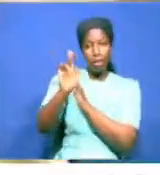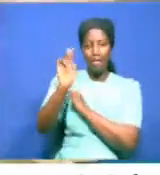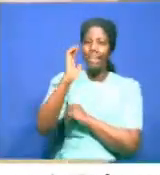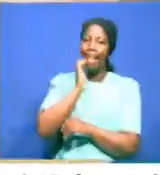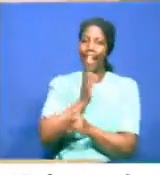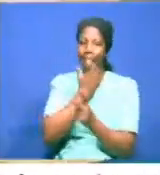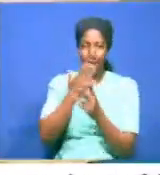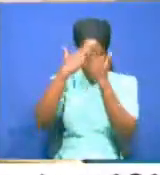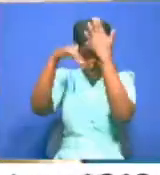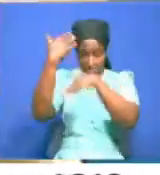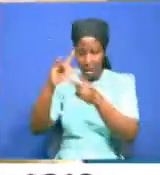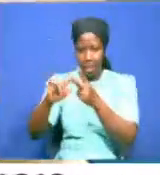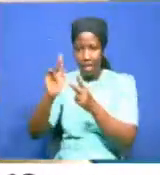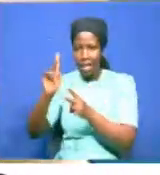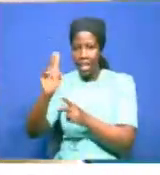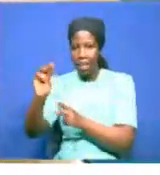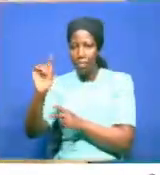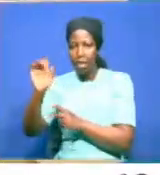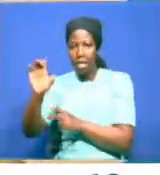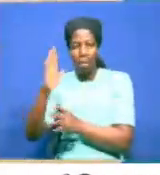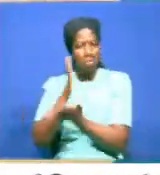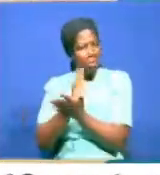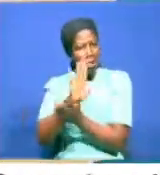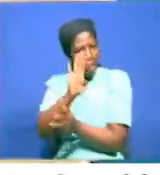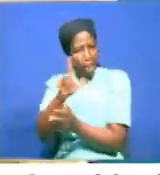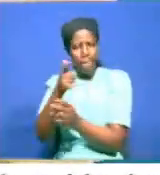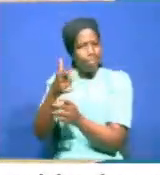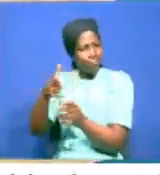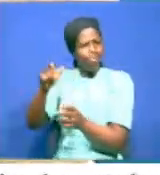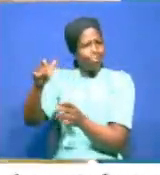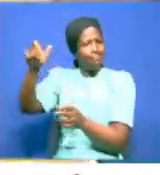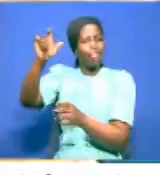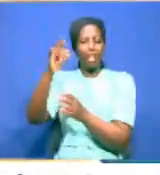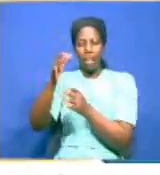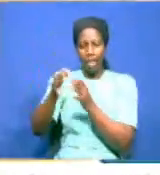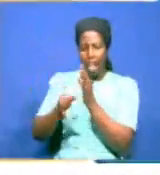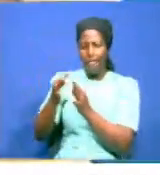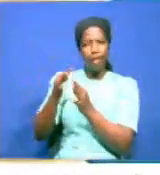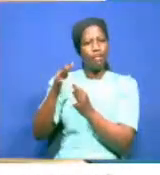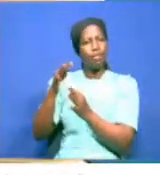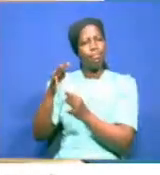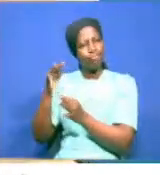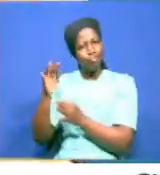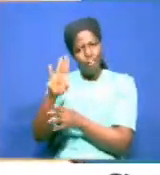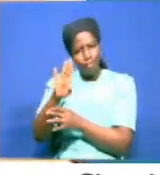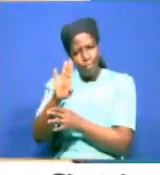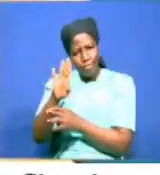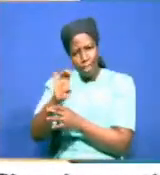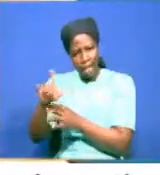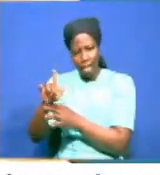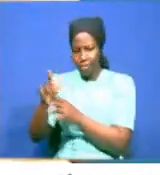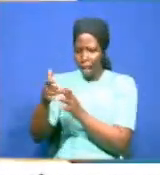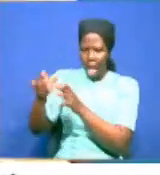they'll be there and the bills will accumulate. And when they accumulate and they're not able to pay, so colleges will reopen and find